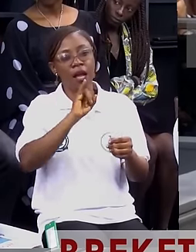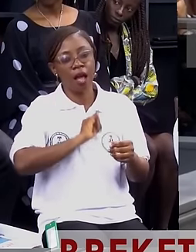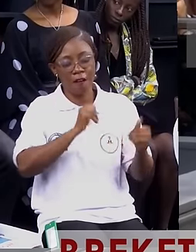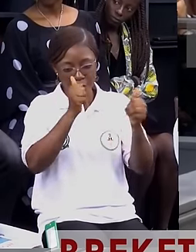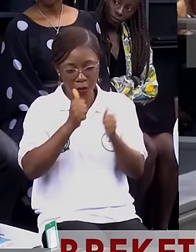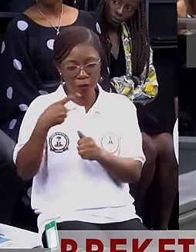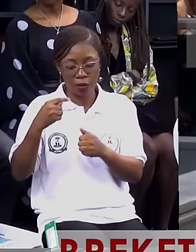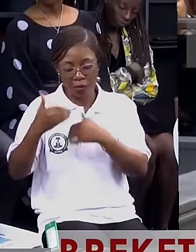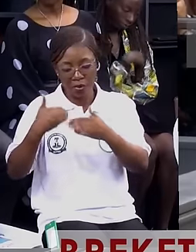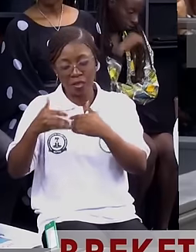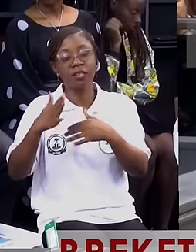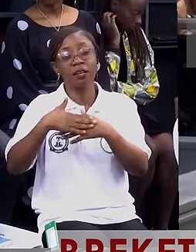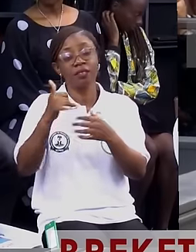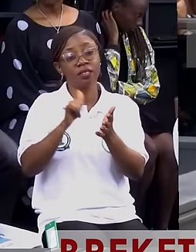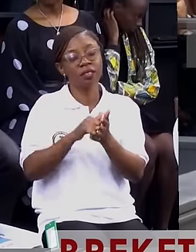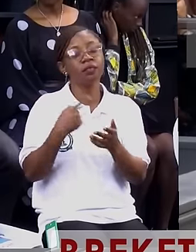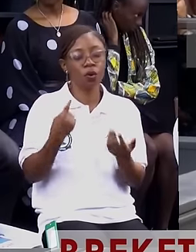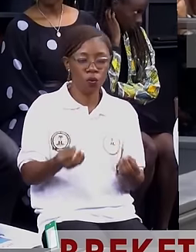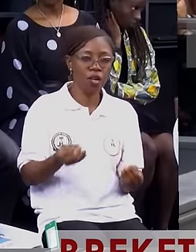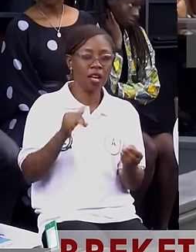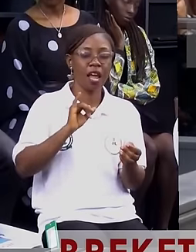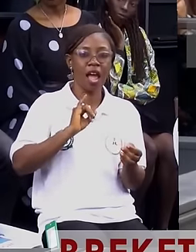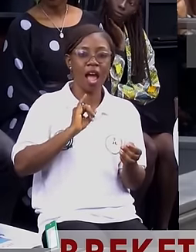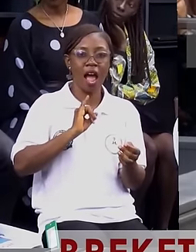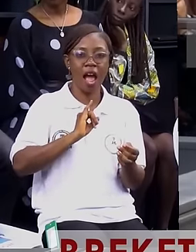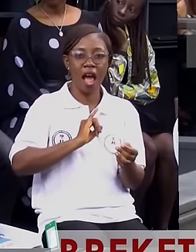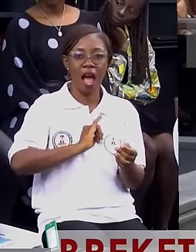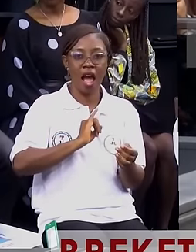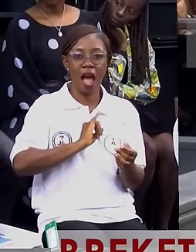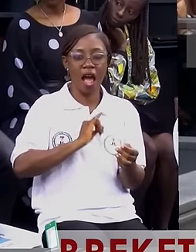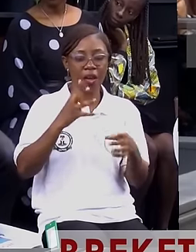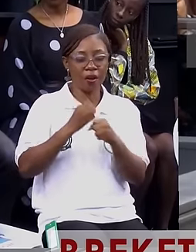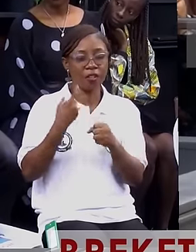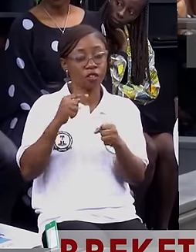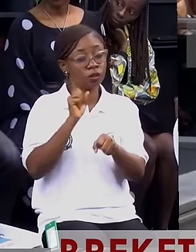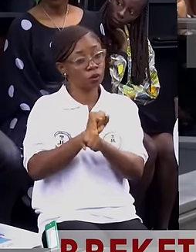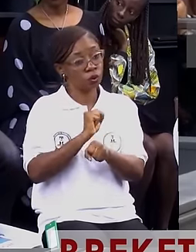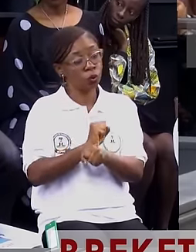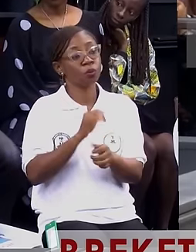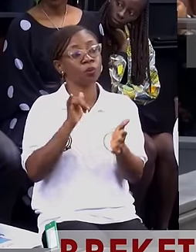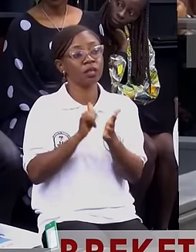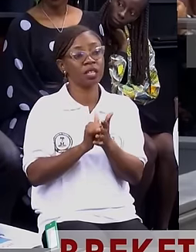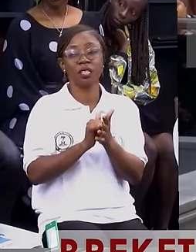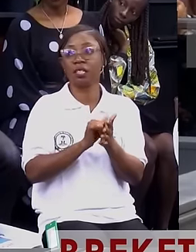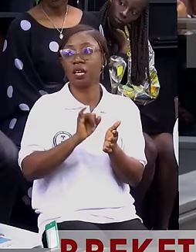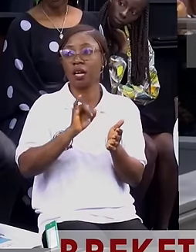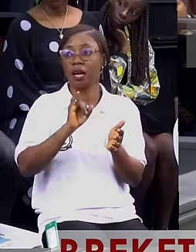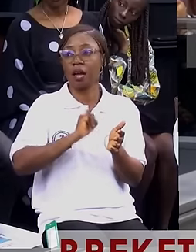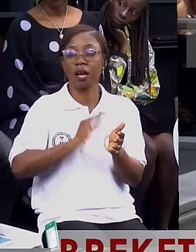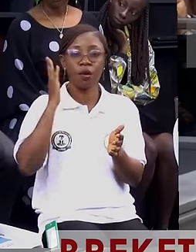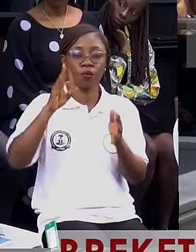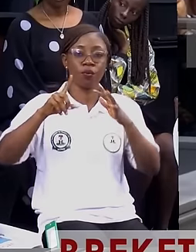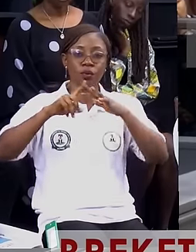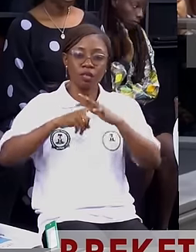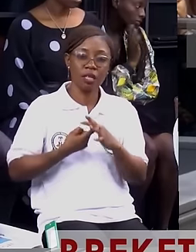process. Then after then I said okay, that I got the job, that then I'm going to resume